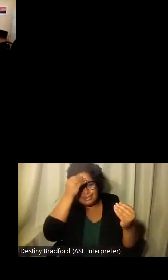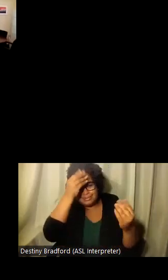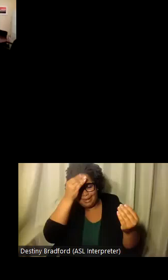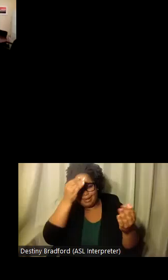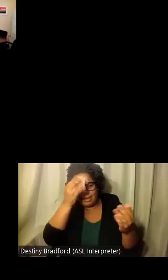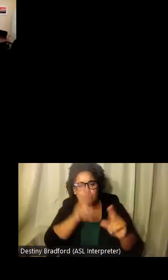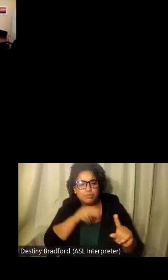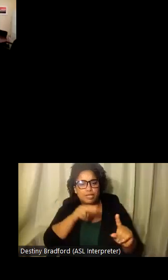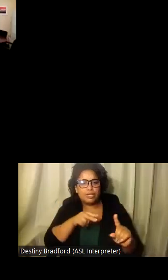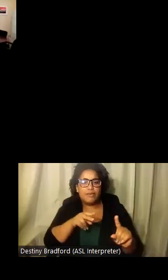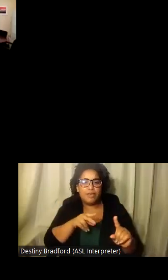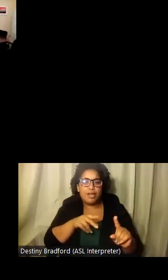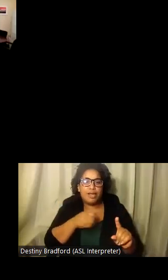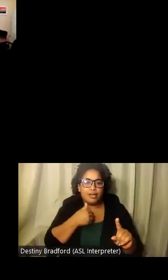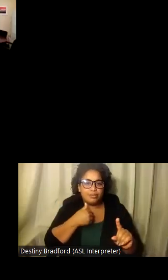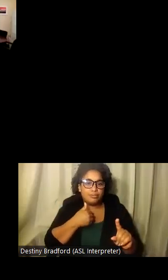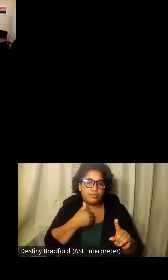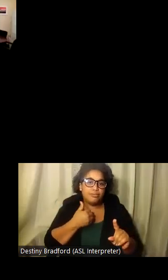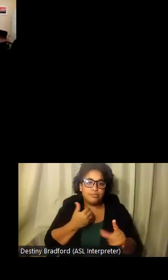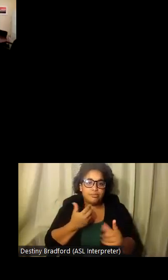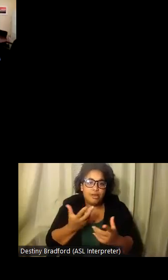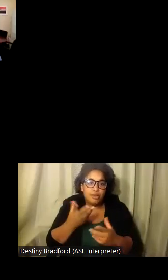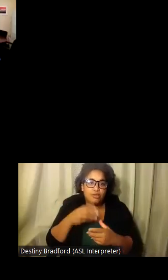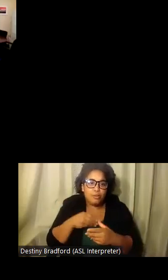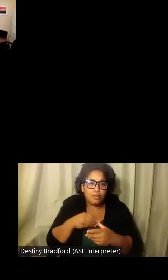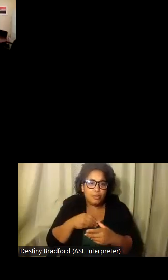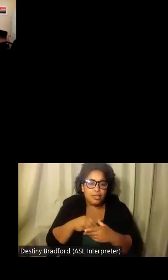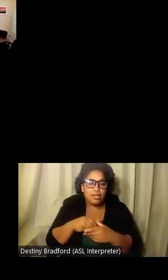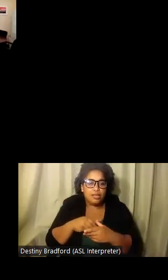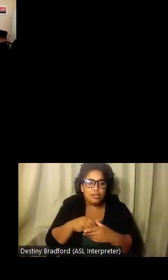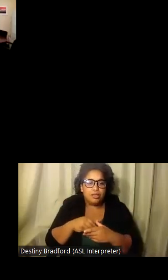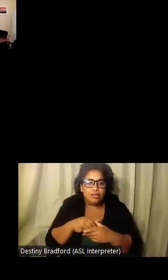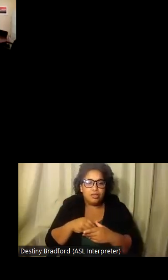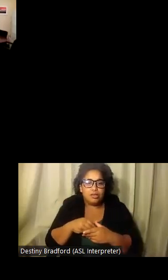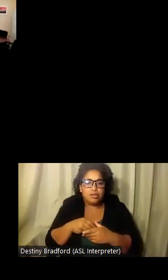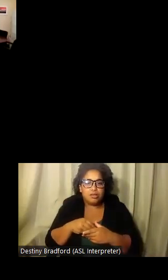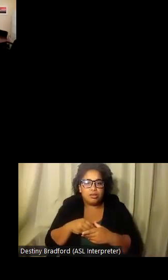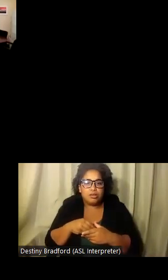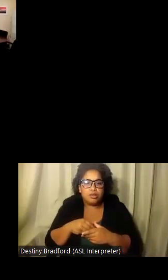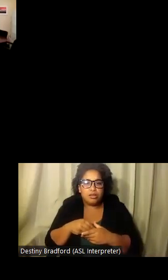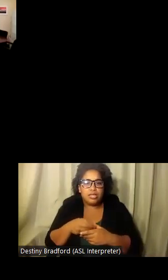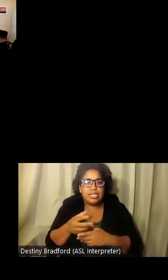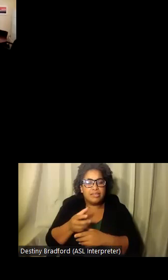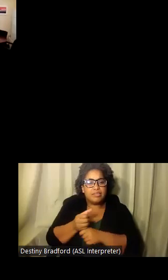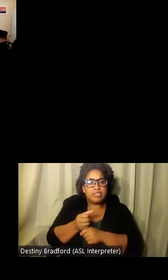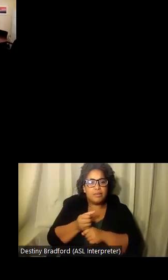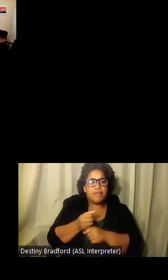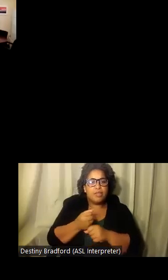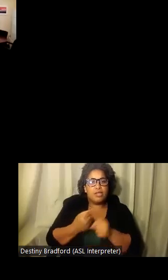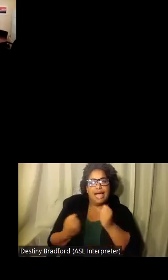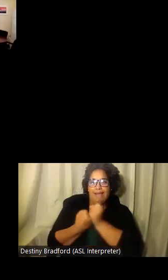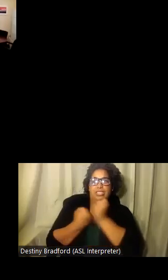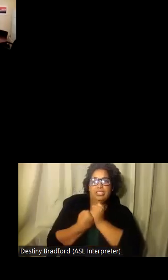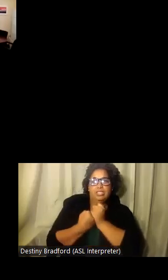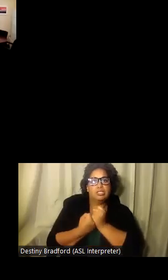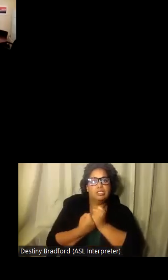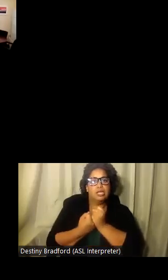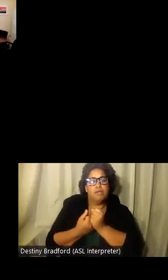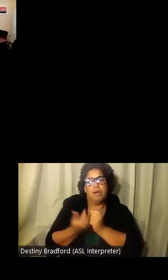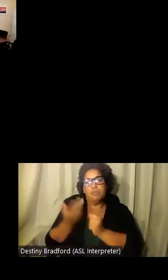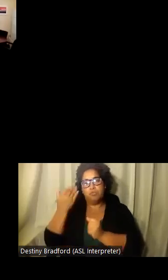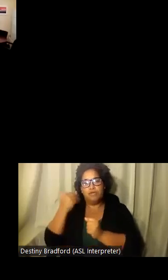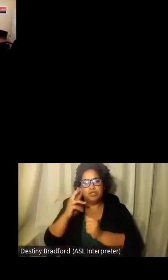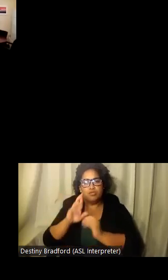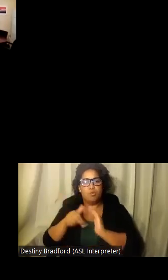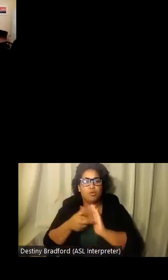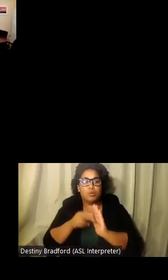the receiving end of some of that data in previous roles, on the receiving end of some of that advocacy in previous roles, data is a